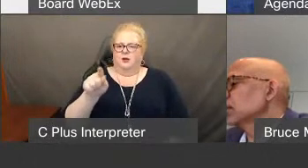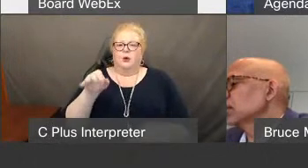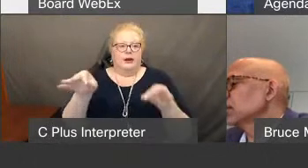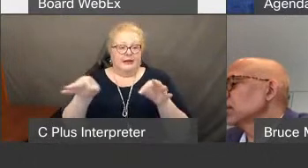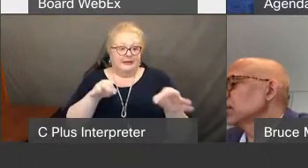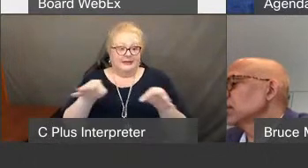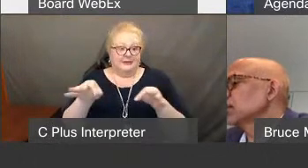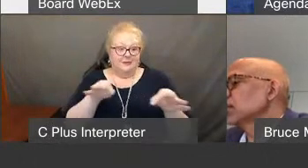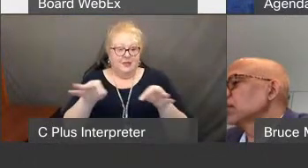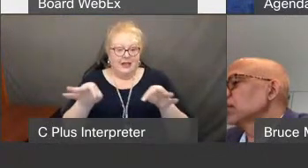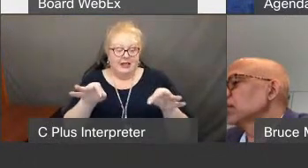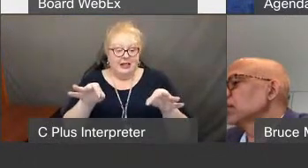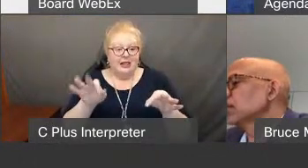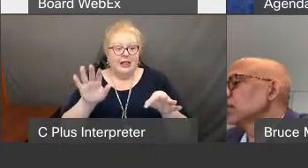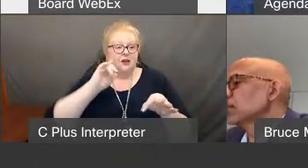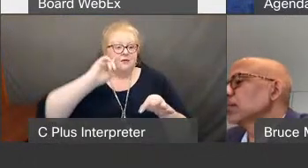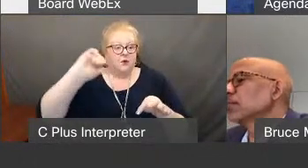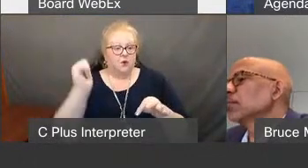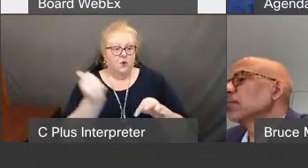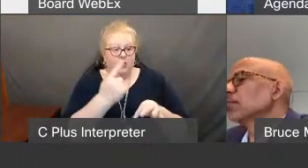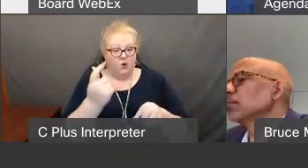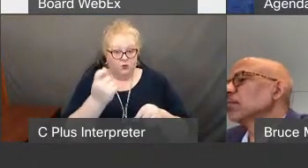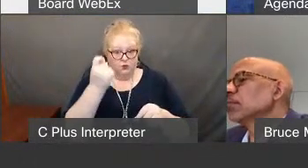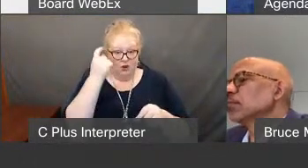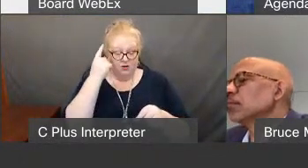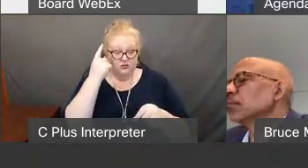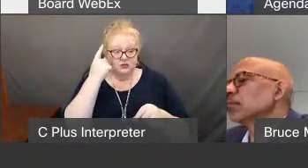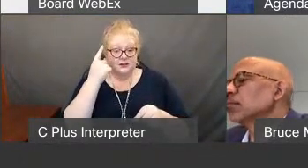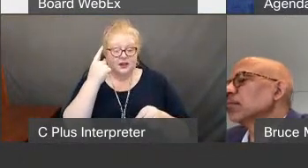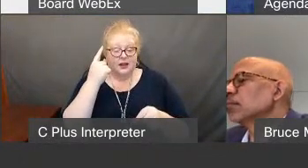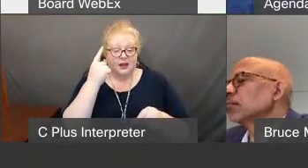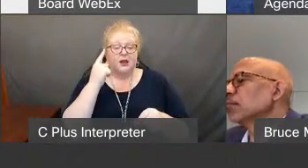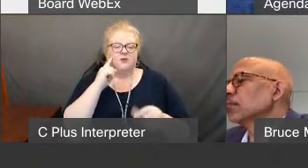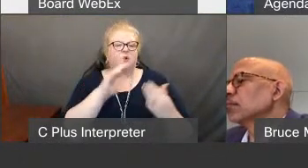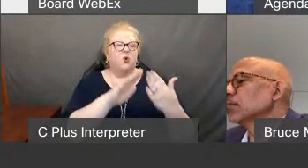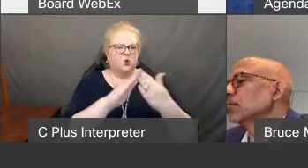and for everyone to understand what Director, and for the community,